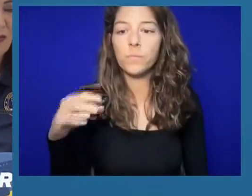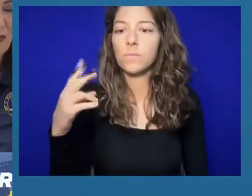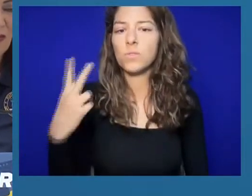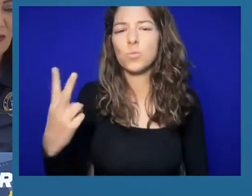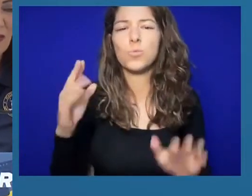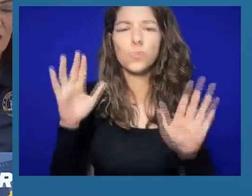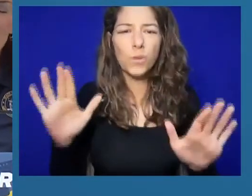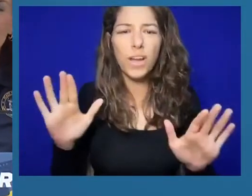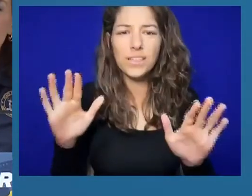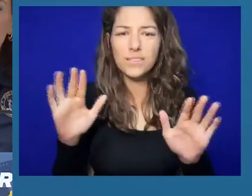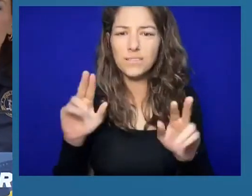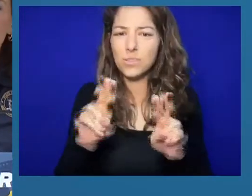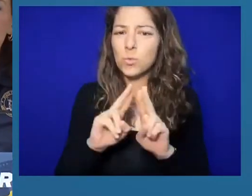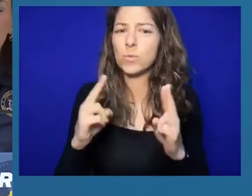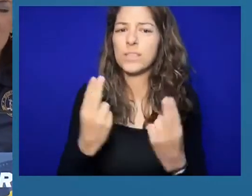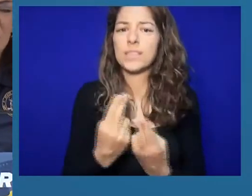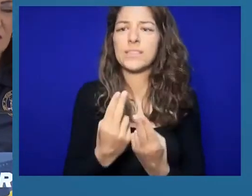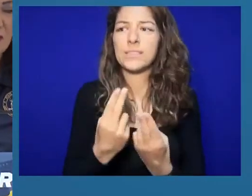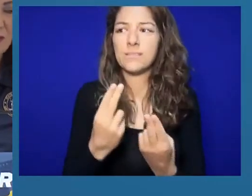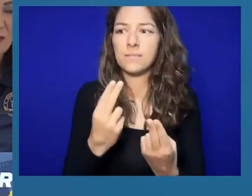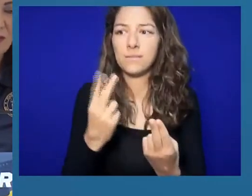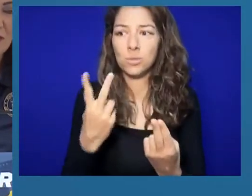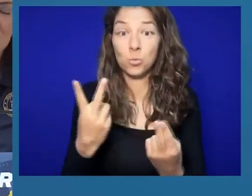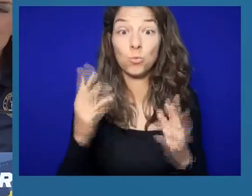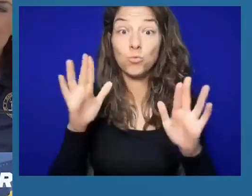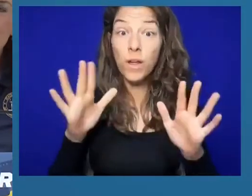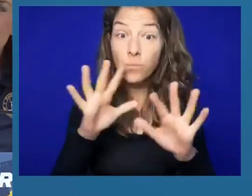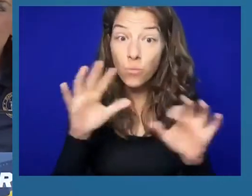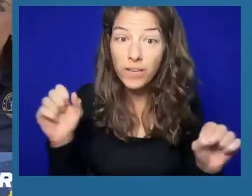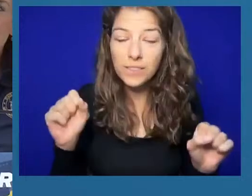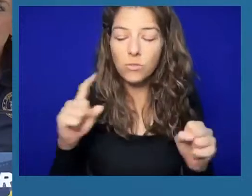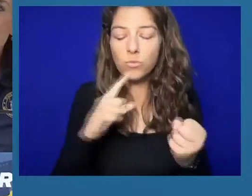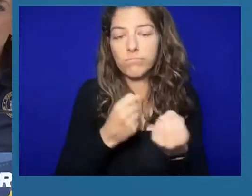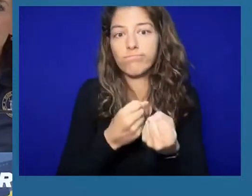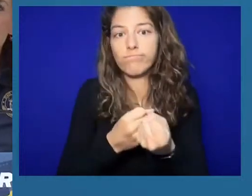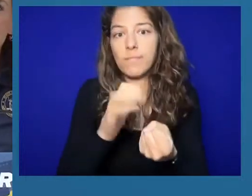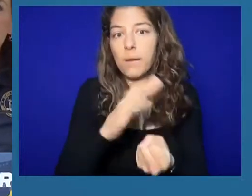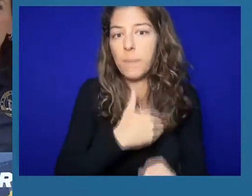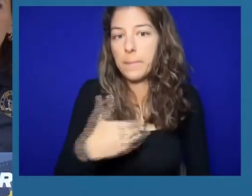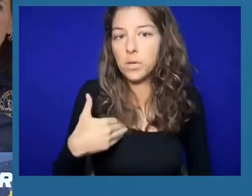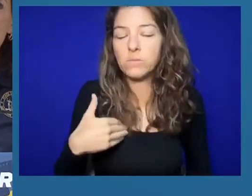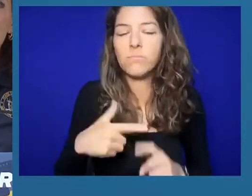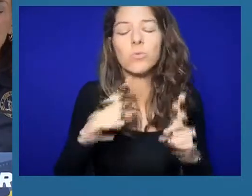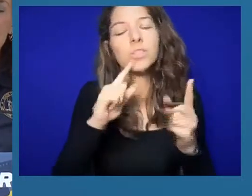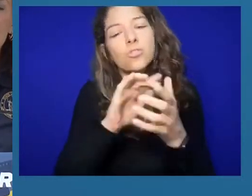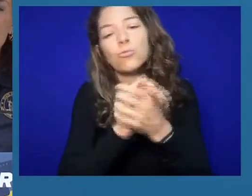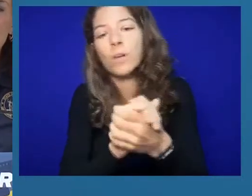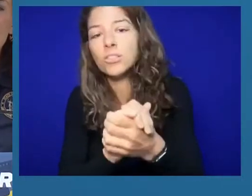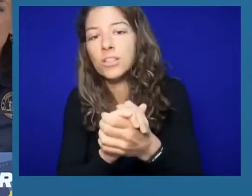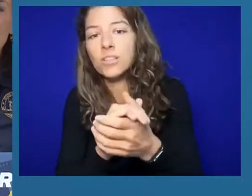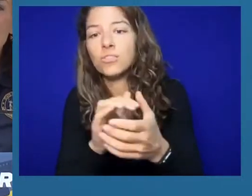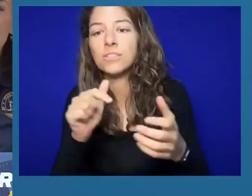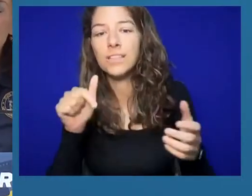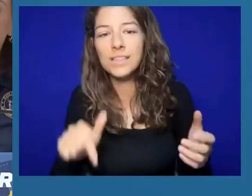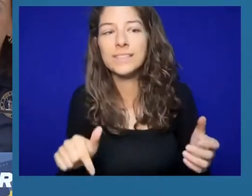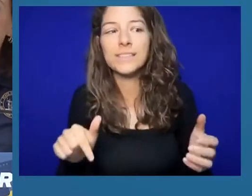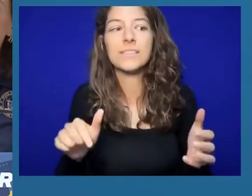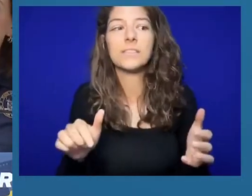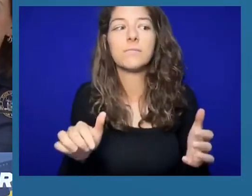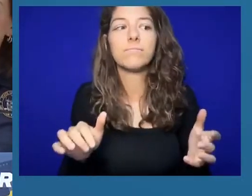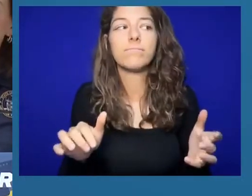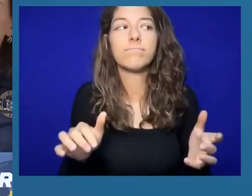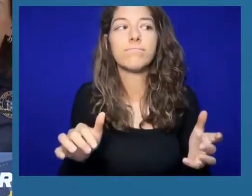that really, with two great presidents that stick up for their members. But really, just congratulations. And this is just, I don't even want